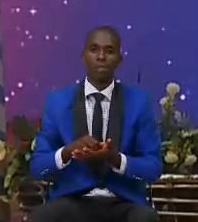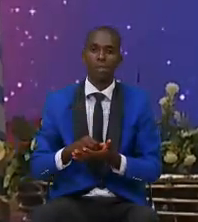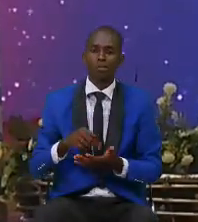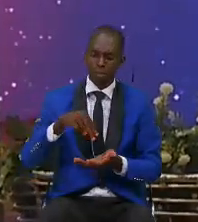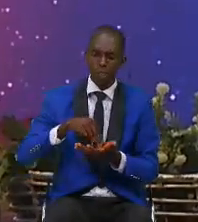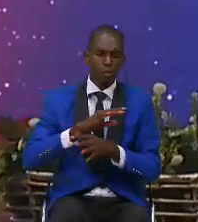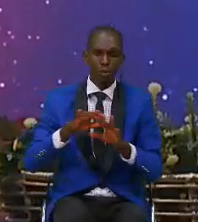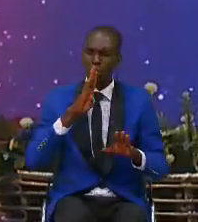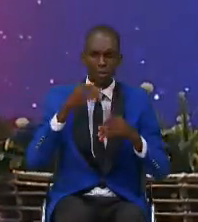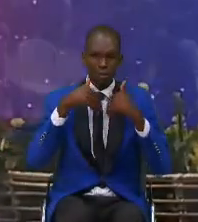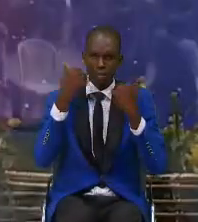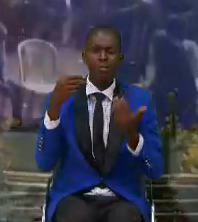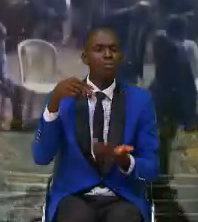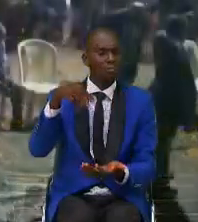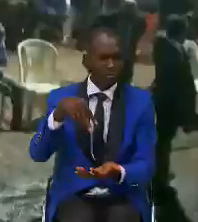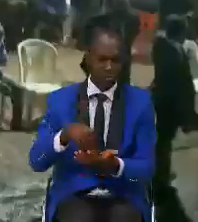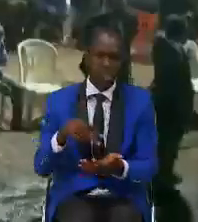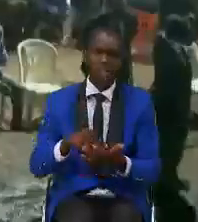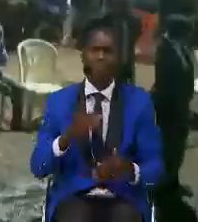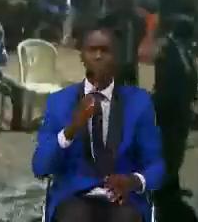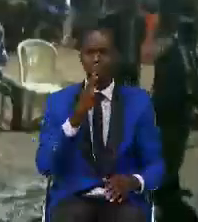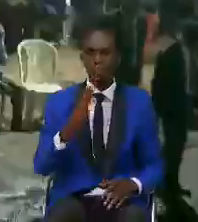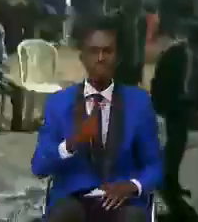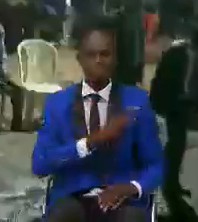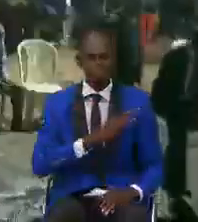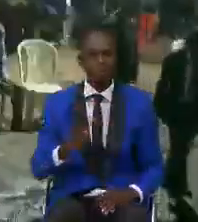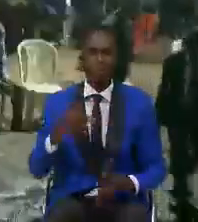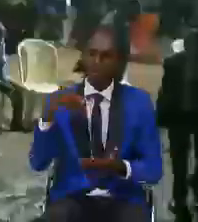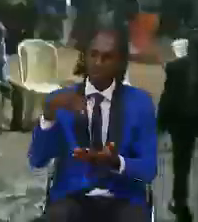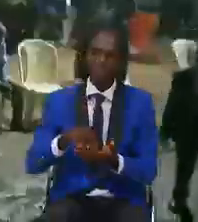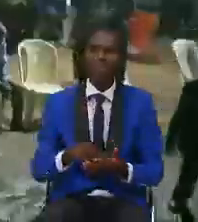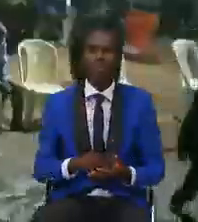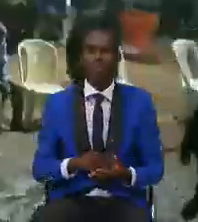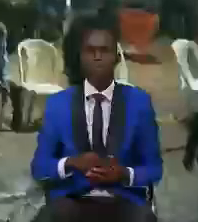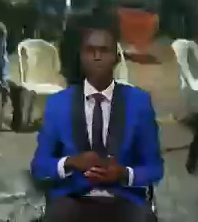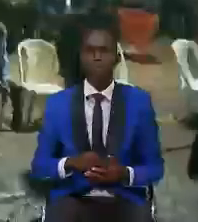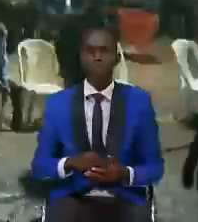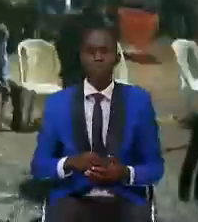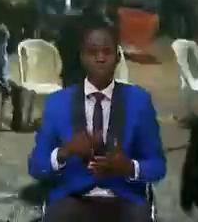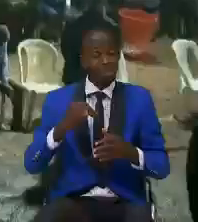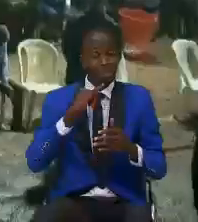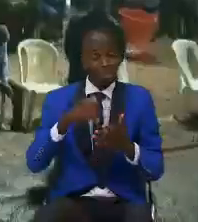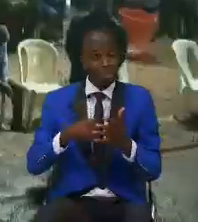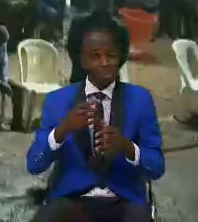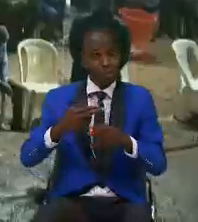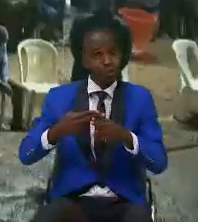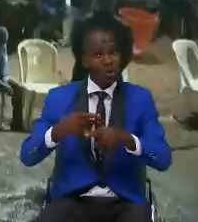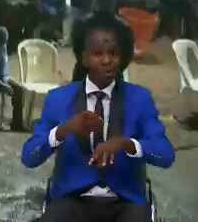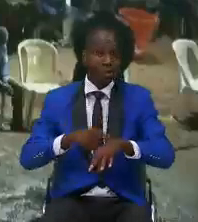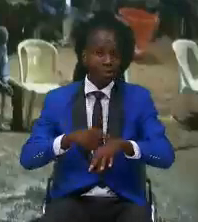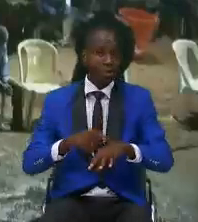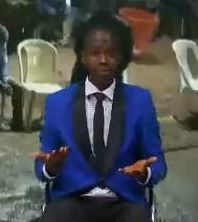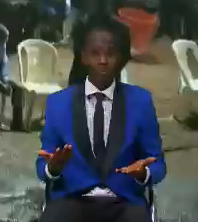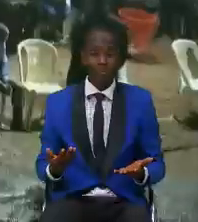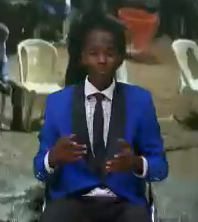Lord himself, he will turn your life around. God bless you there. Stand up. God bless you there. God bless you there. You have a short